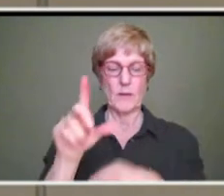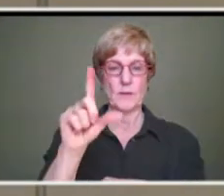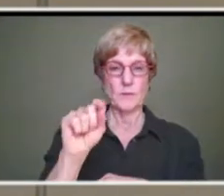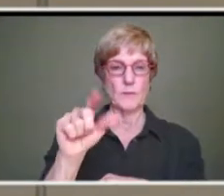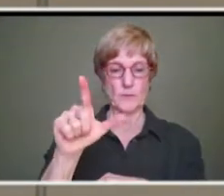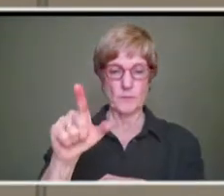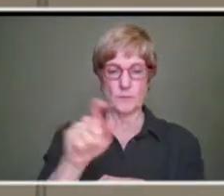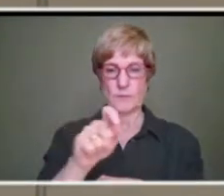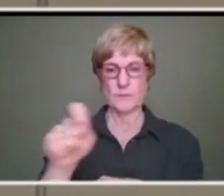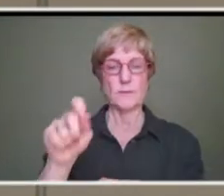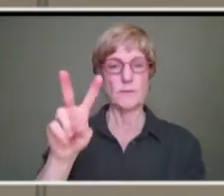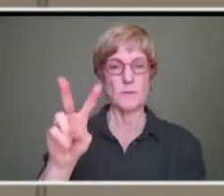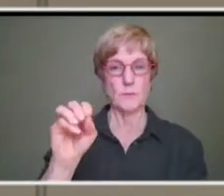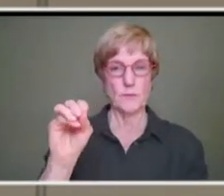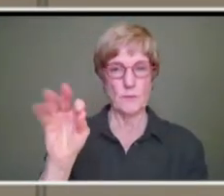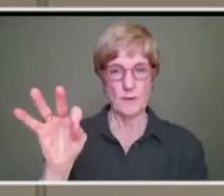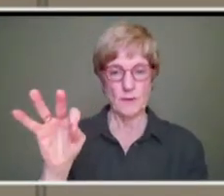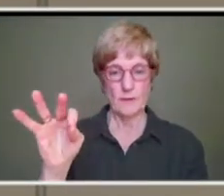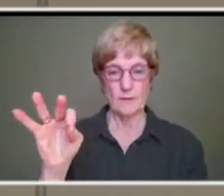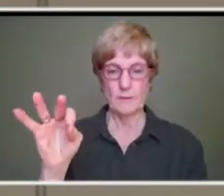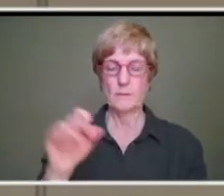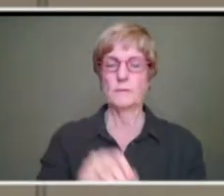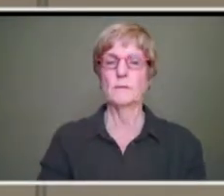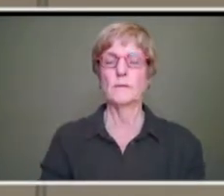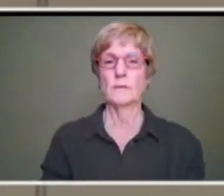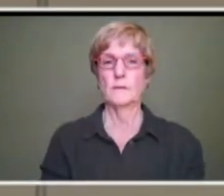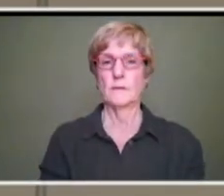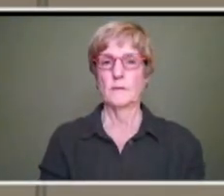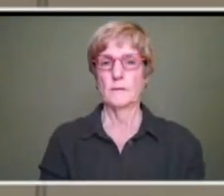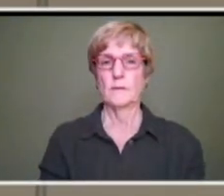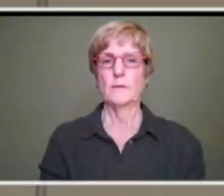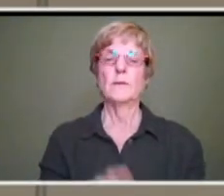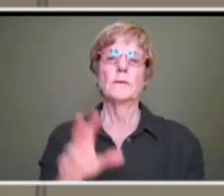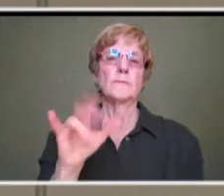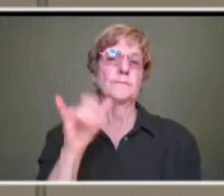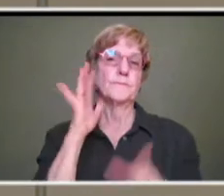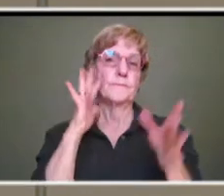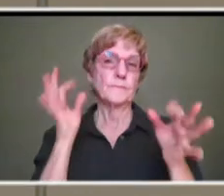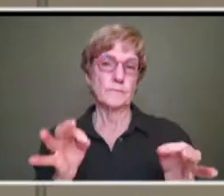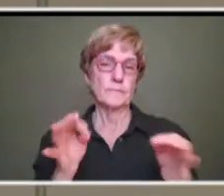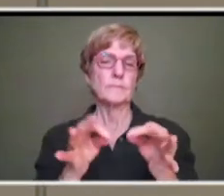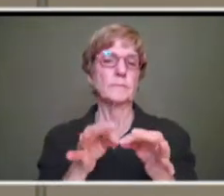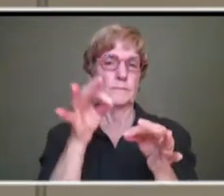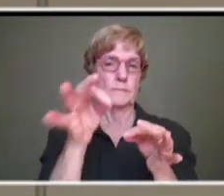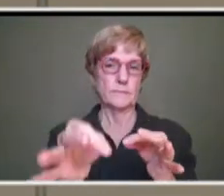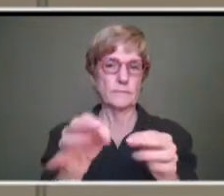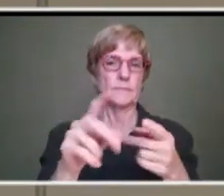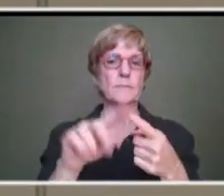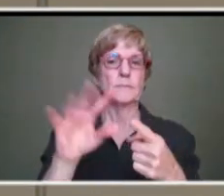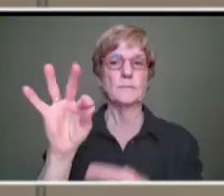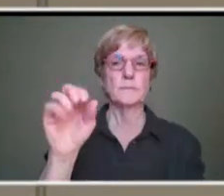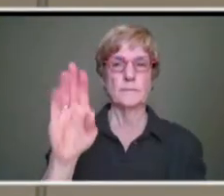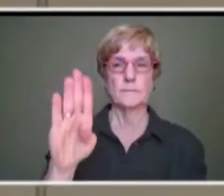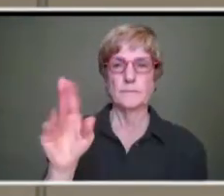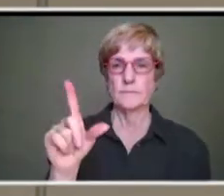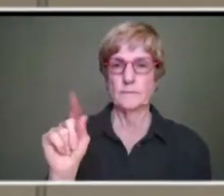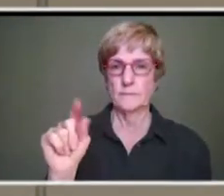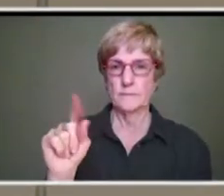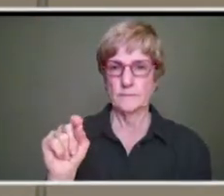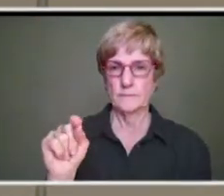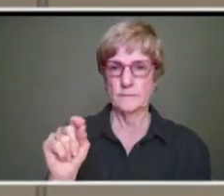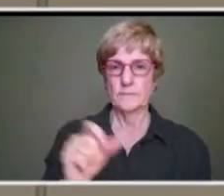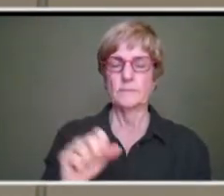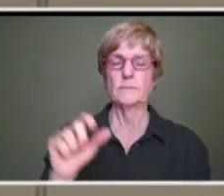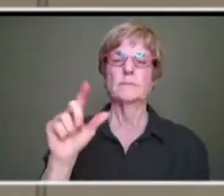2021-209 is is a decision that is being deferred until February 20th 2023